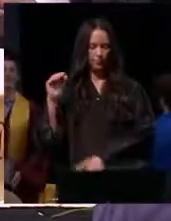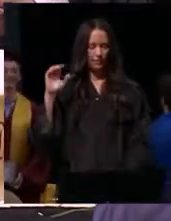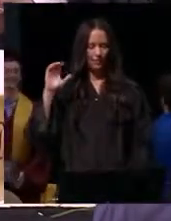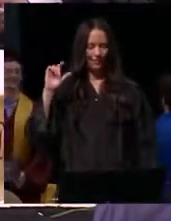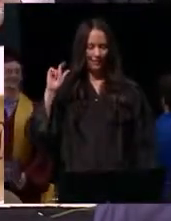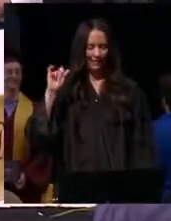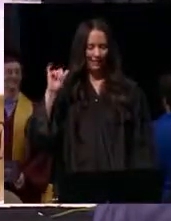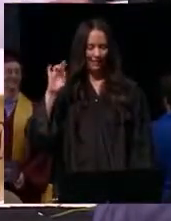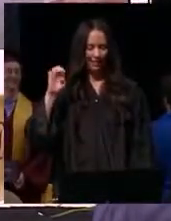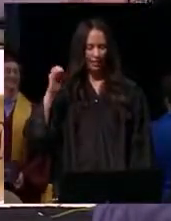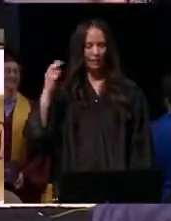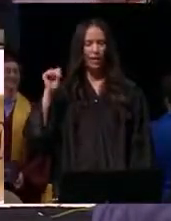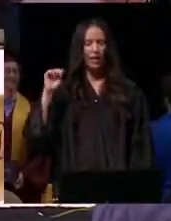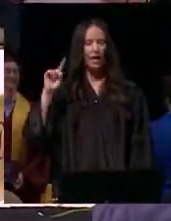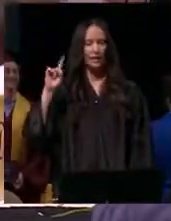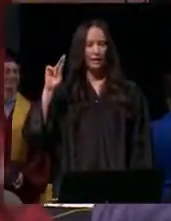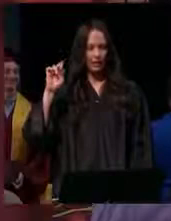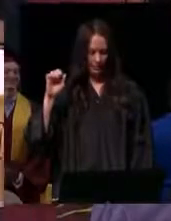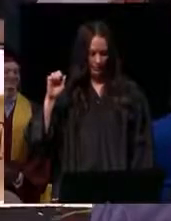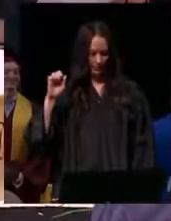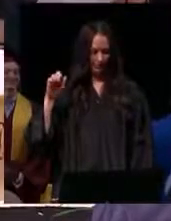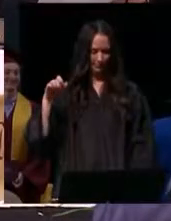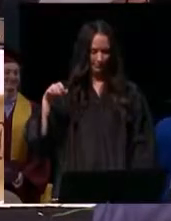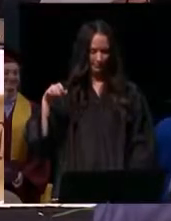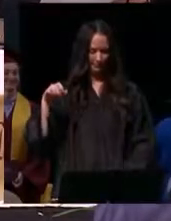Claire Hanke.